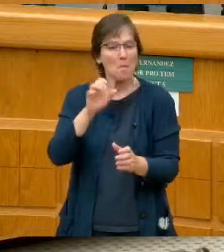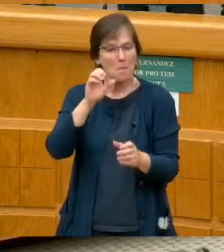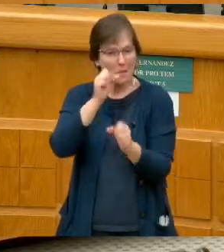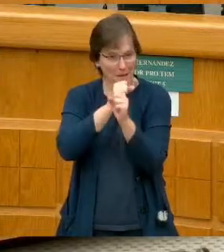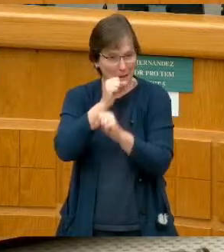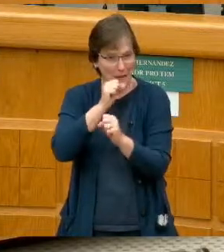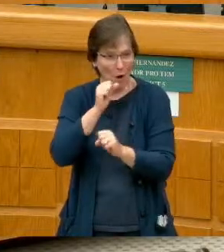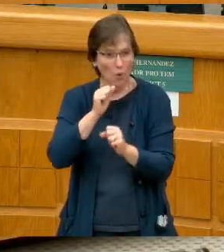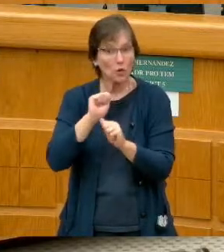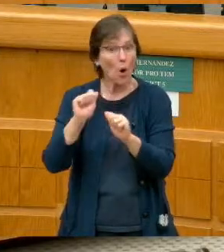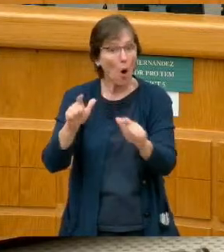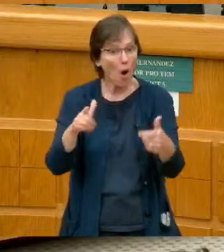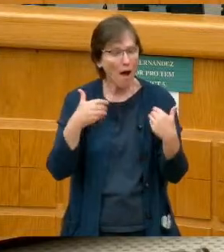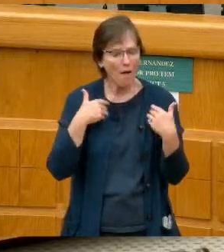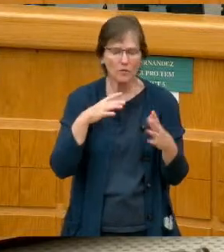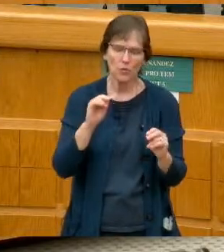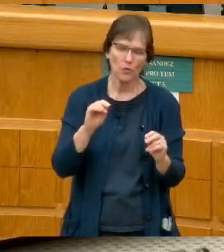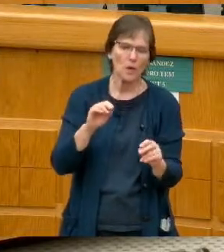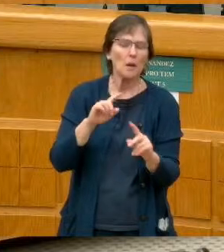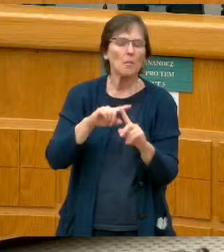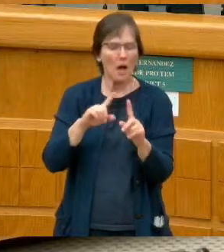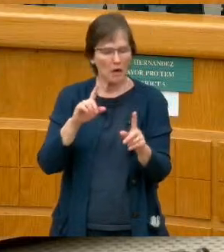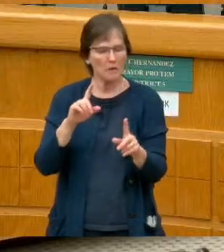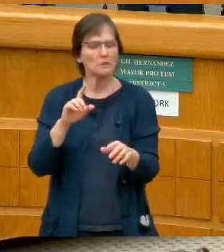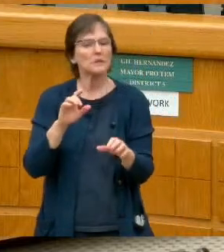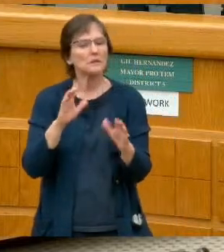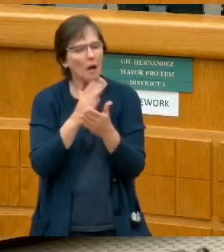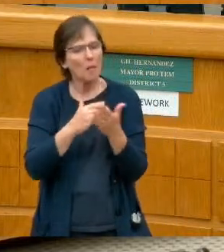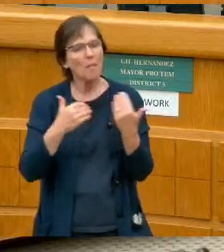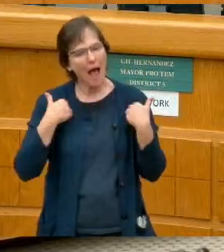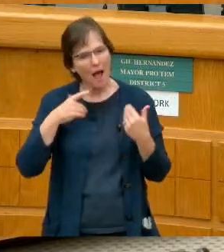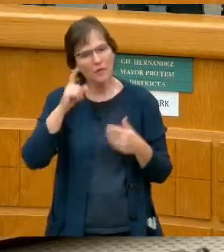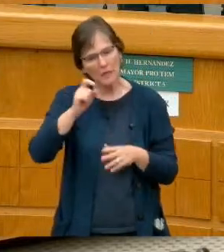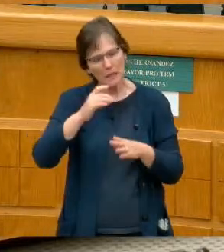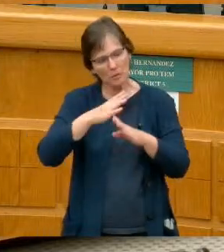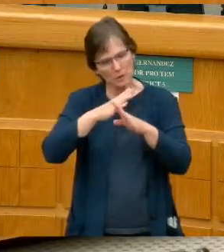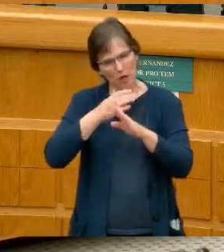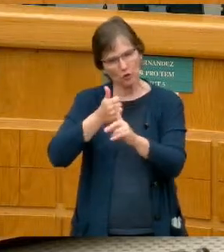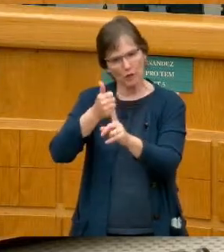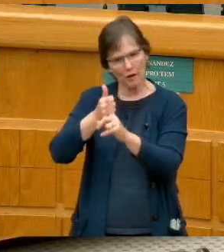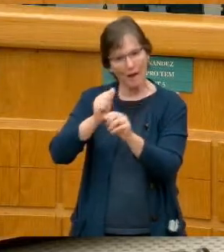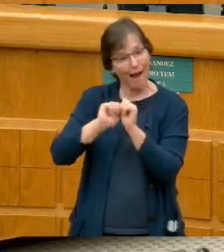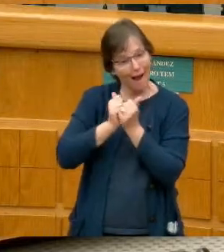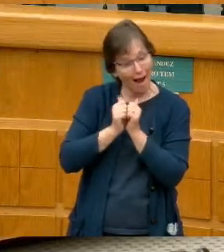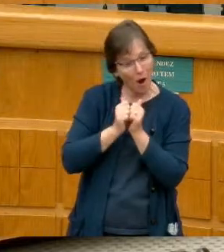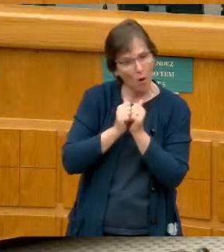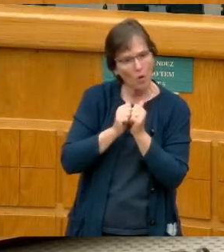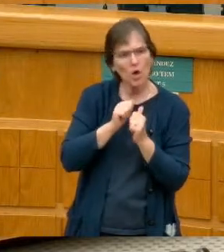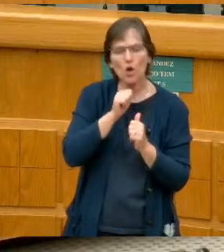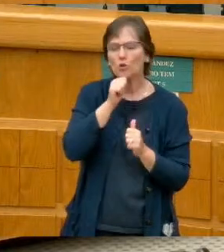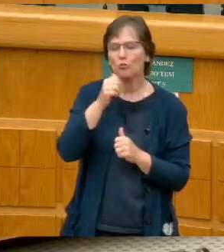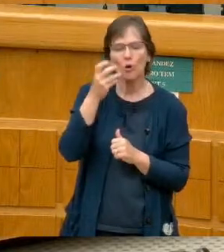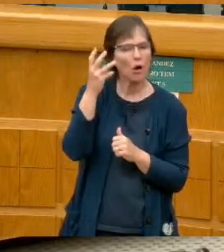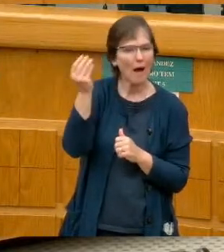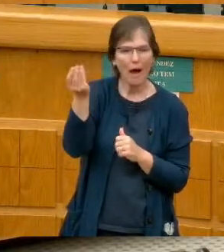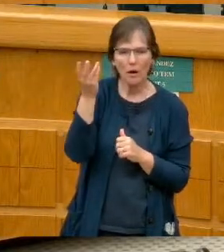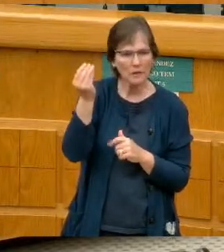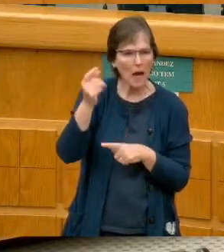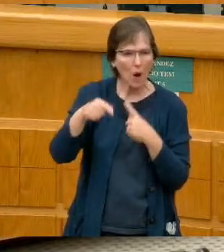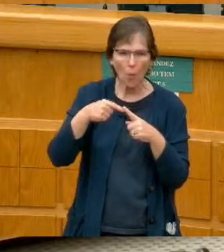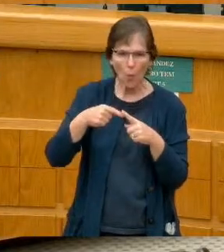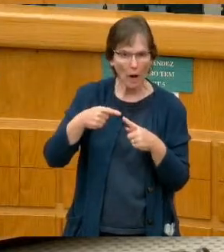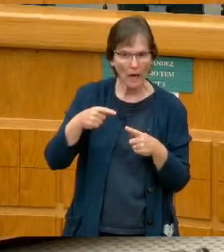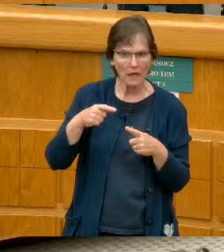Protect yourself from infection of SLE by avoiding periods of high mosquito activity, which